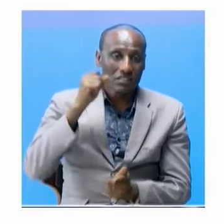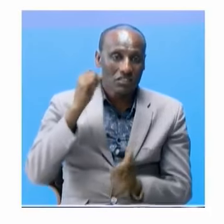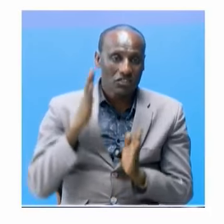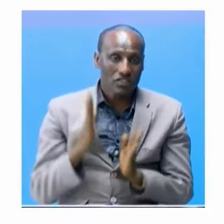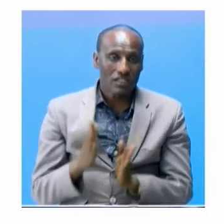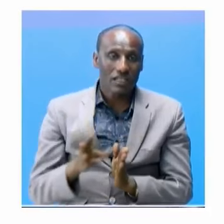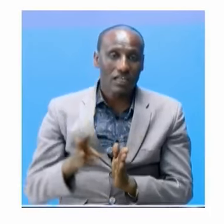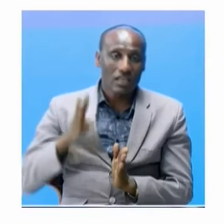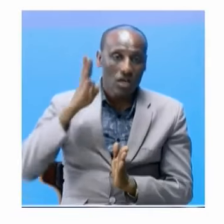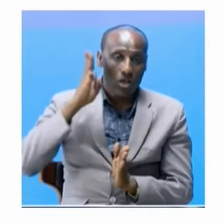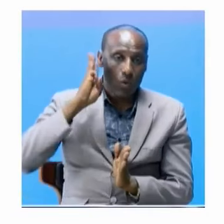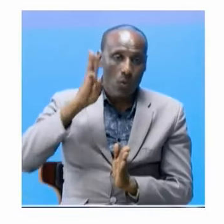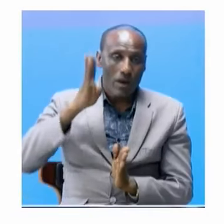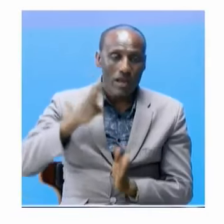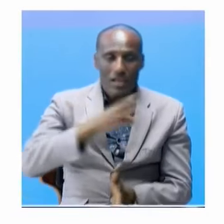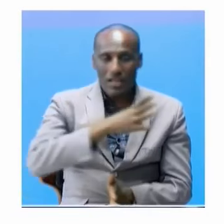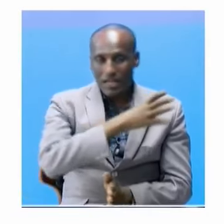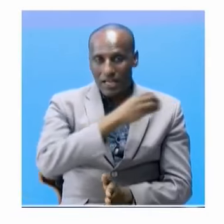and